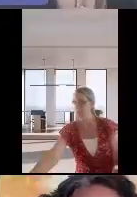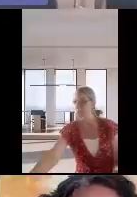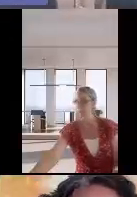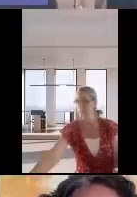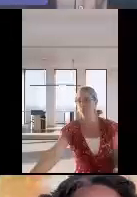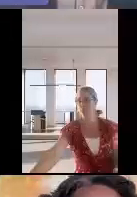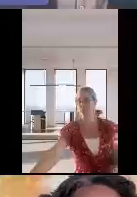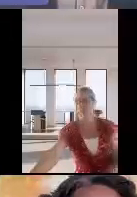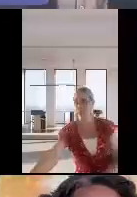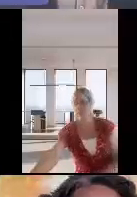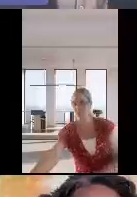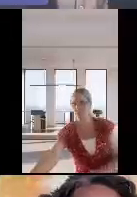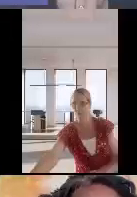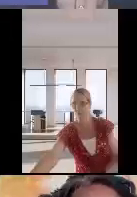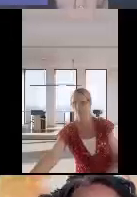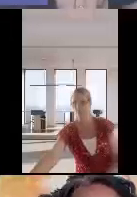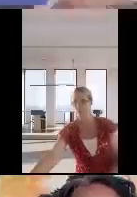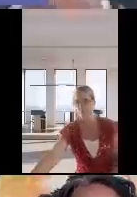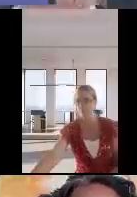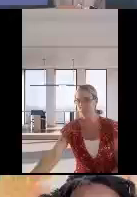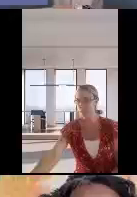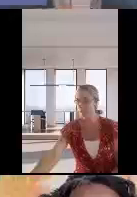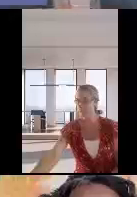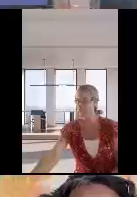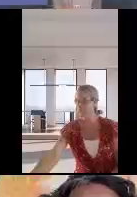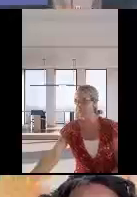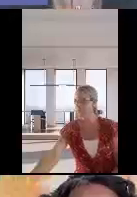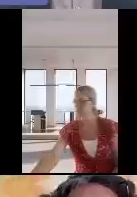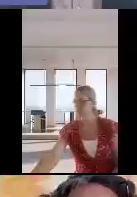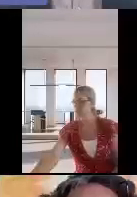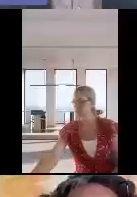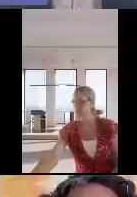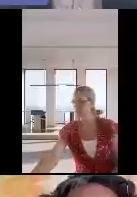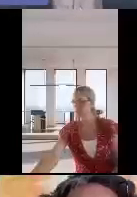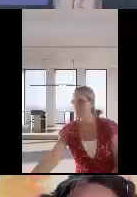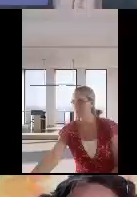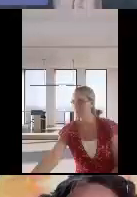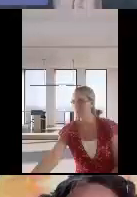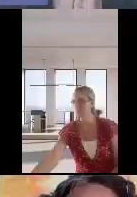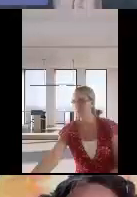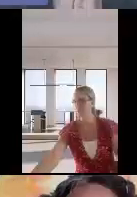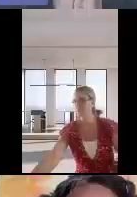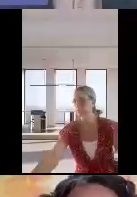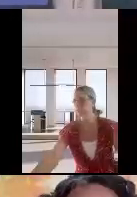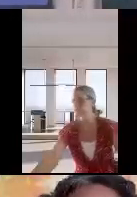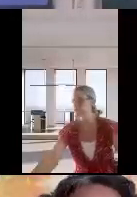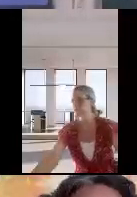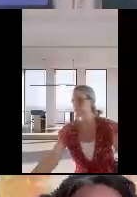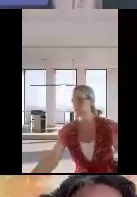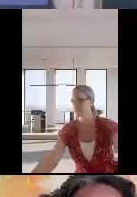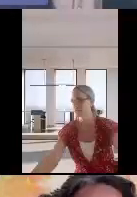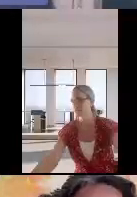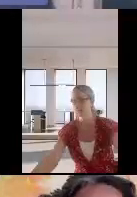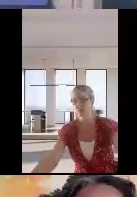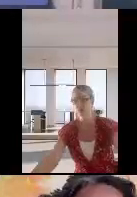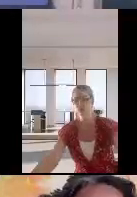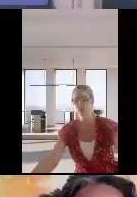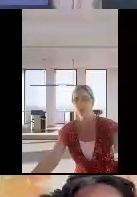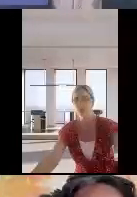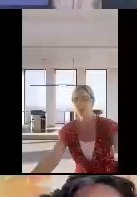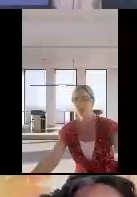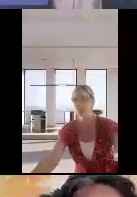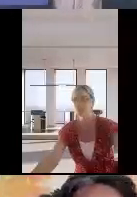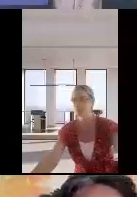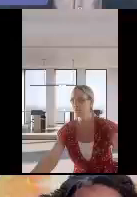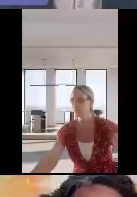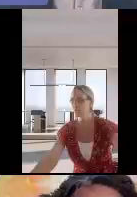in the spring 2024 beyond, the resource teacher role remains integral to program success, and we are looking to